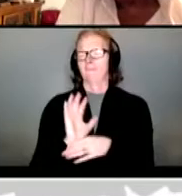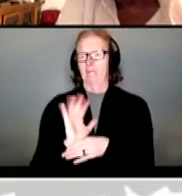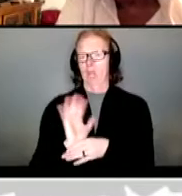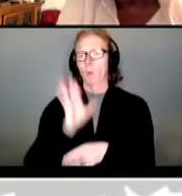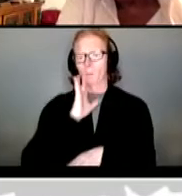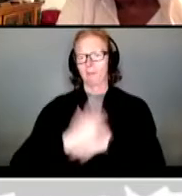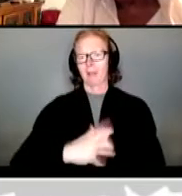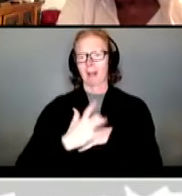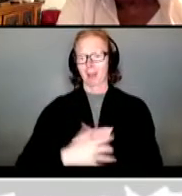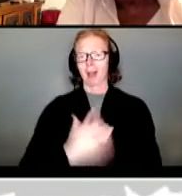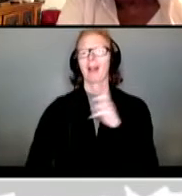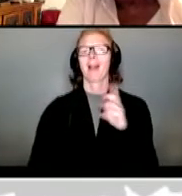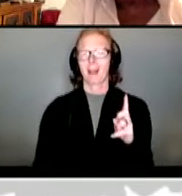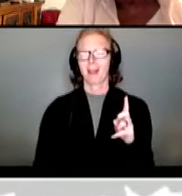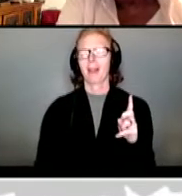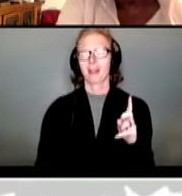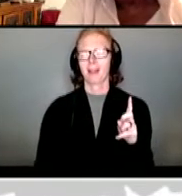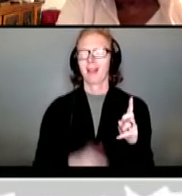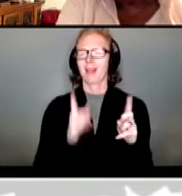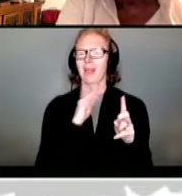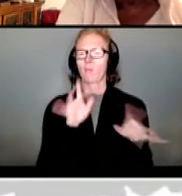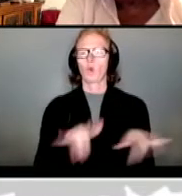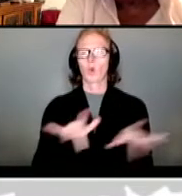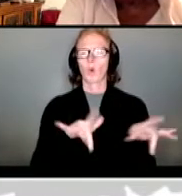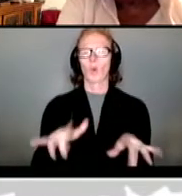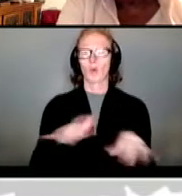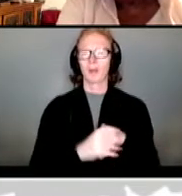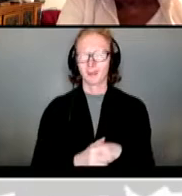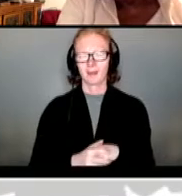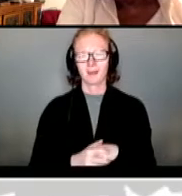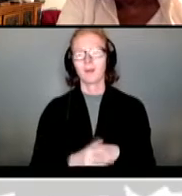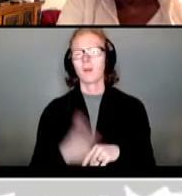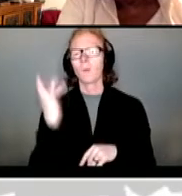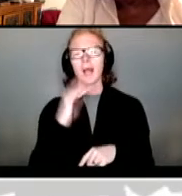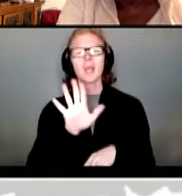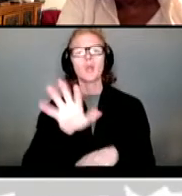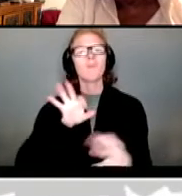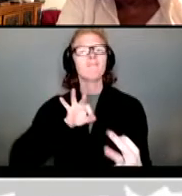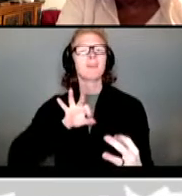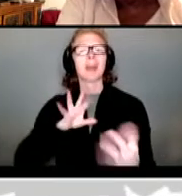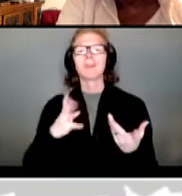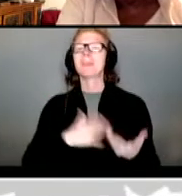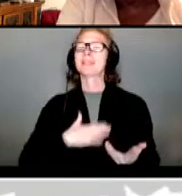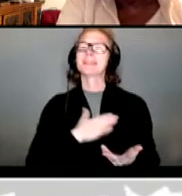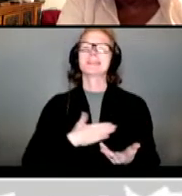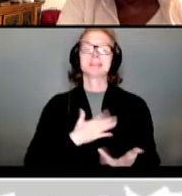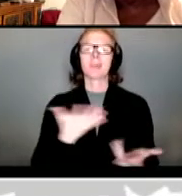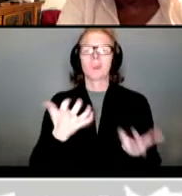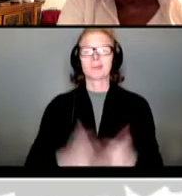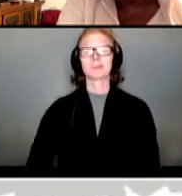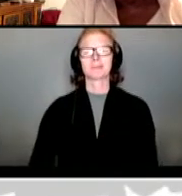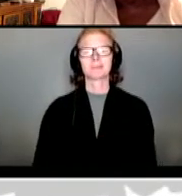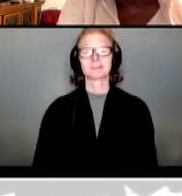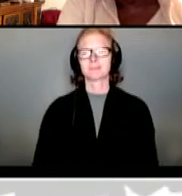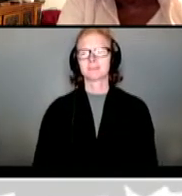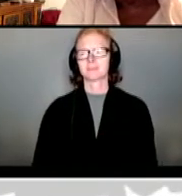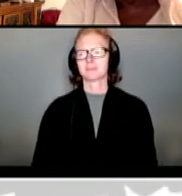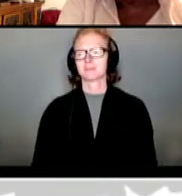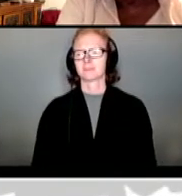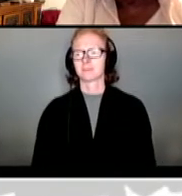you can watch it and keep up because we just want your input. Right. Too. So thank you.